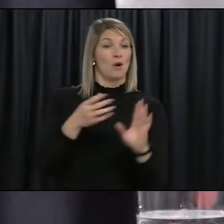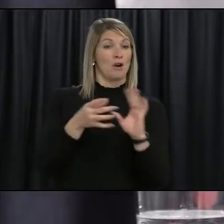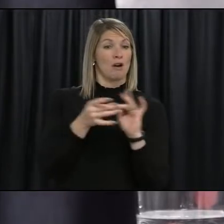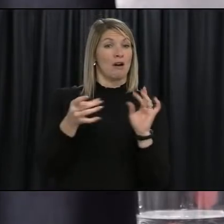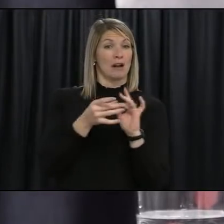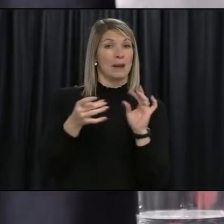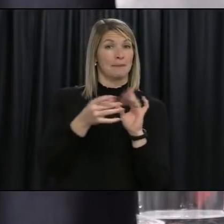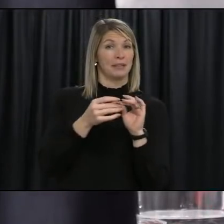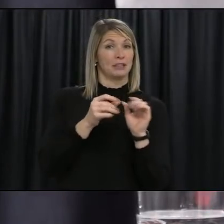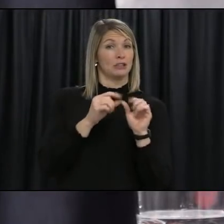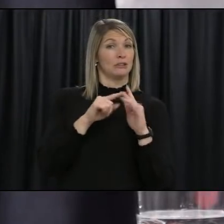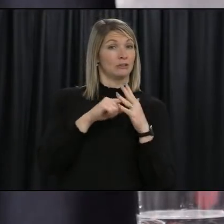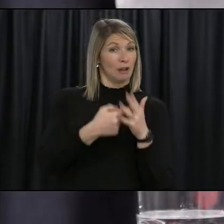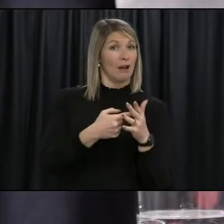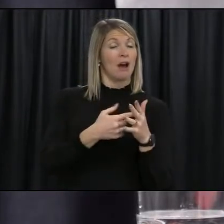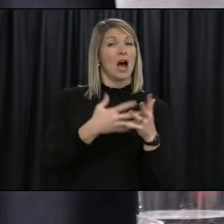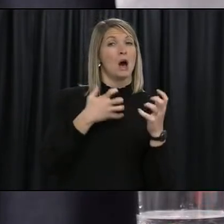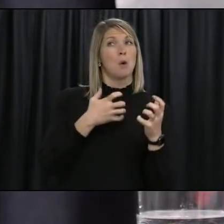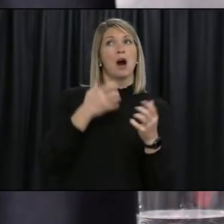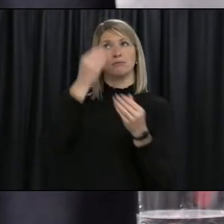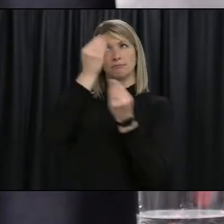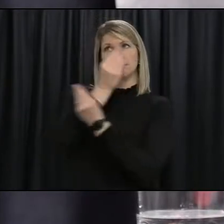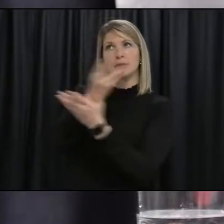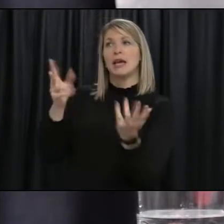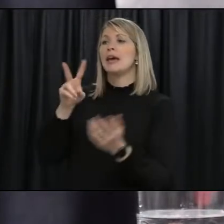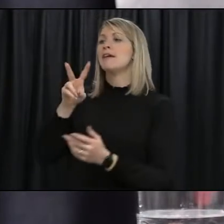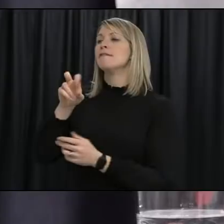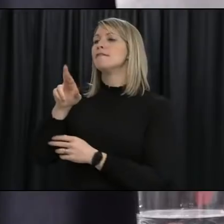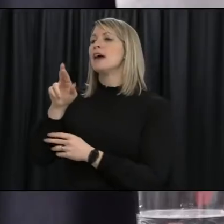Vera Pauline Society. They made some buttons with